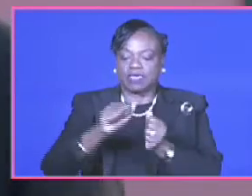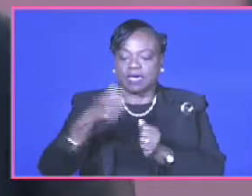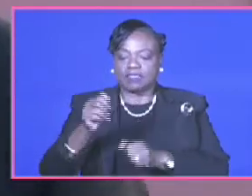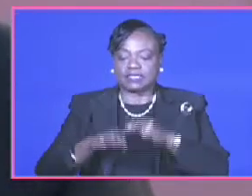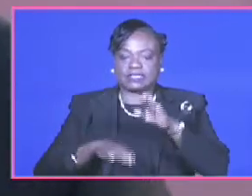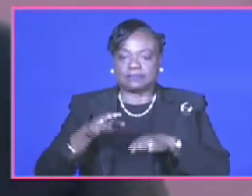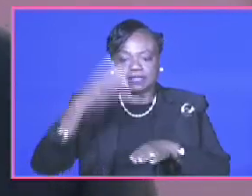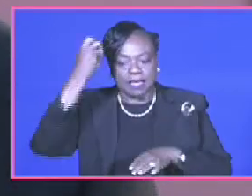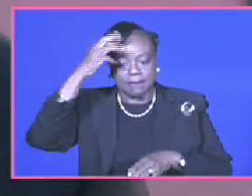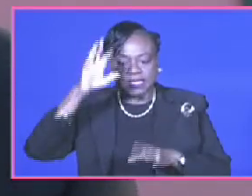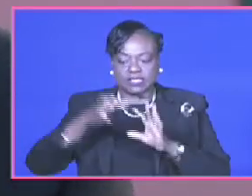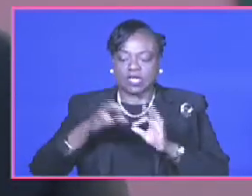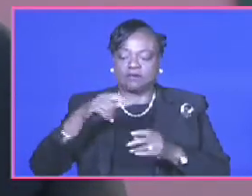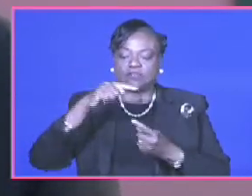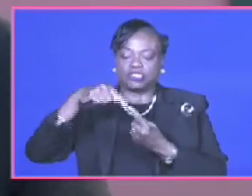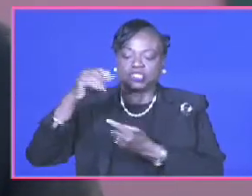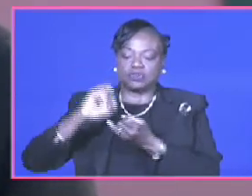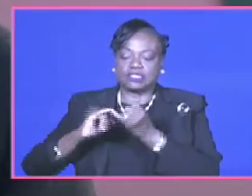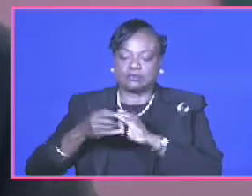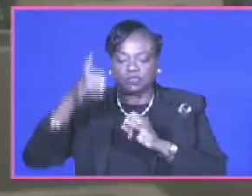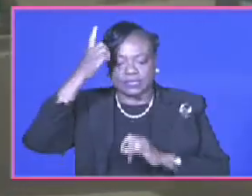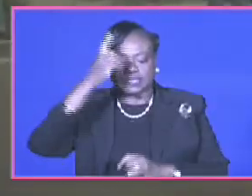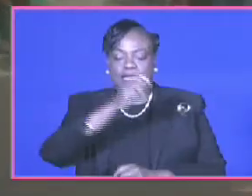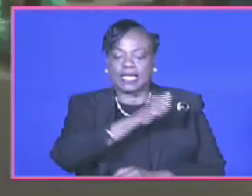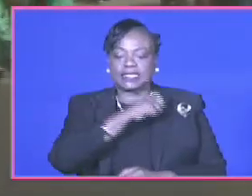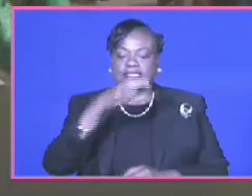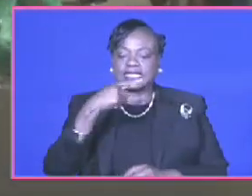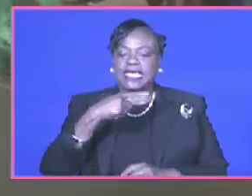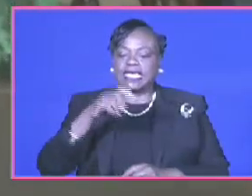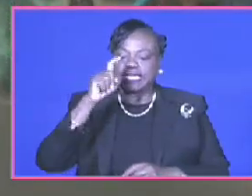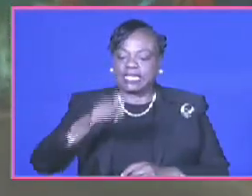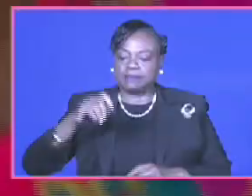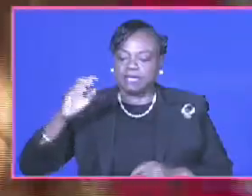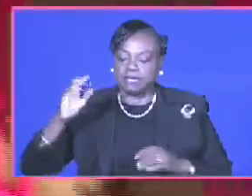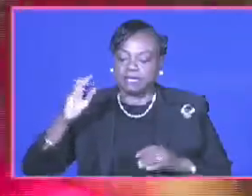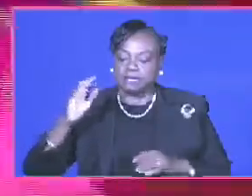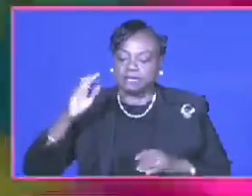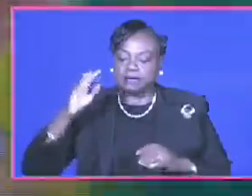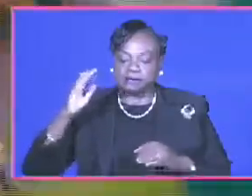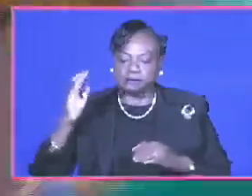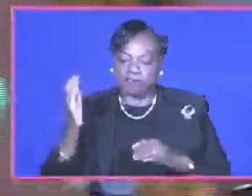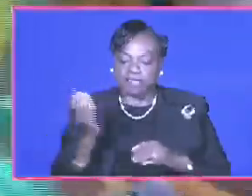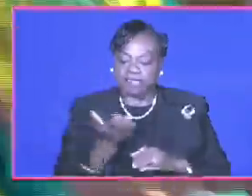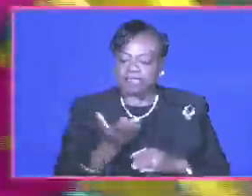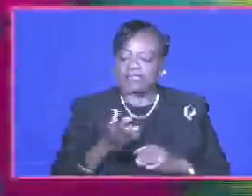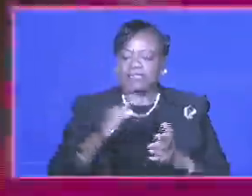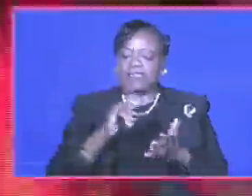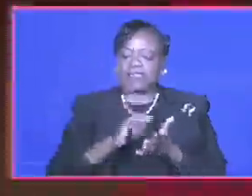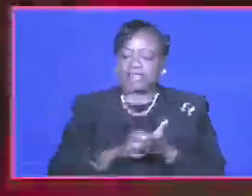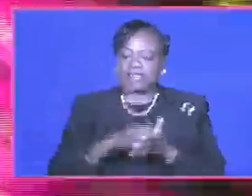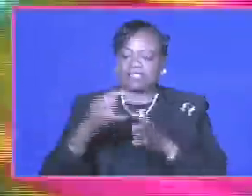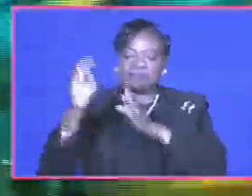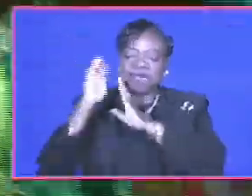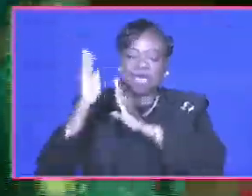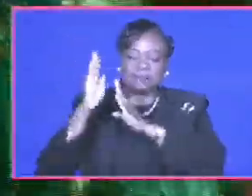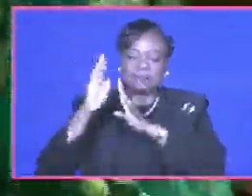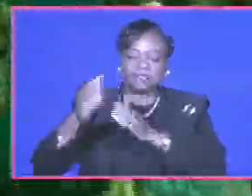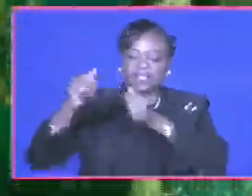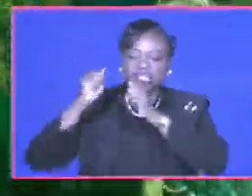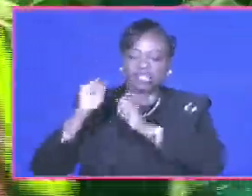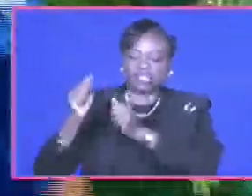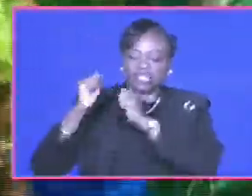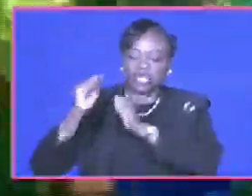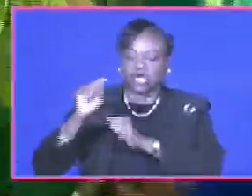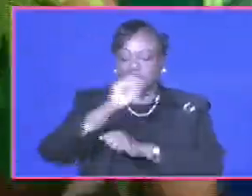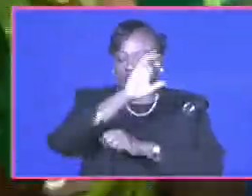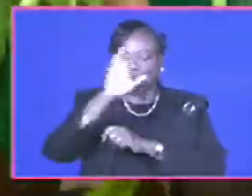Minister of Tourism, the Honorable Dionisio de Aguila, says he still needs to be convinced that Bahamas Junkanoo Carnival can attract tourists to the Bahamas